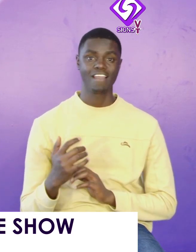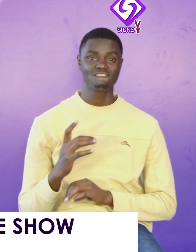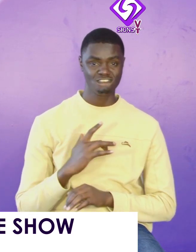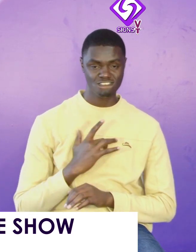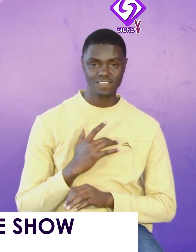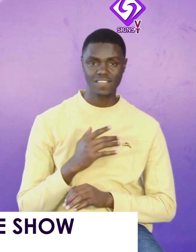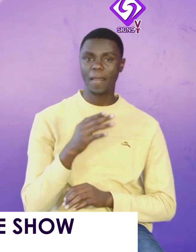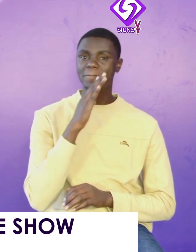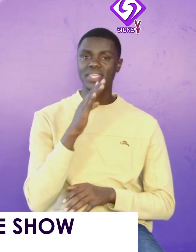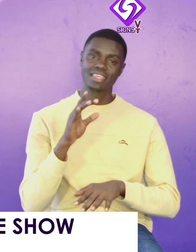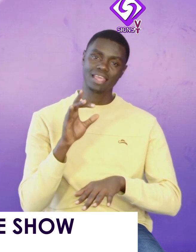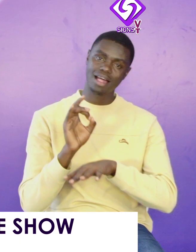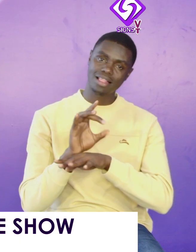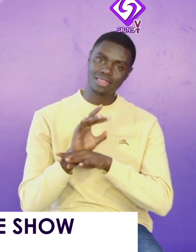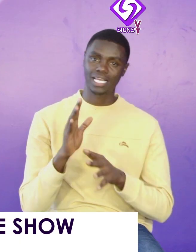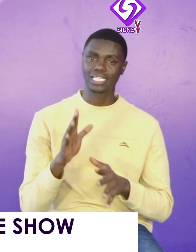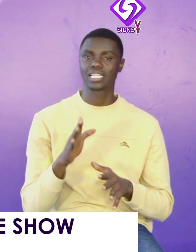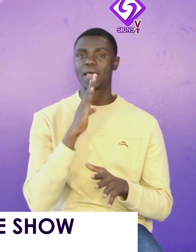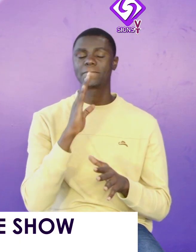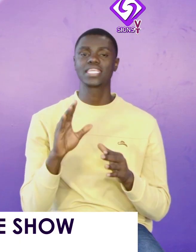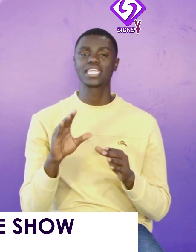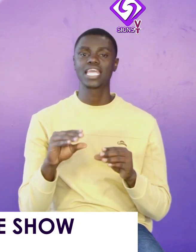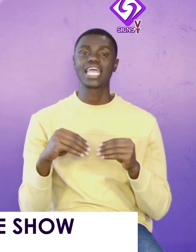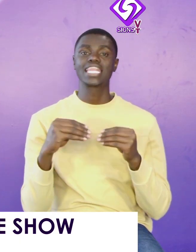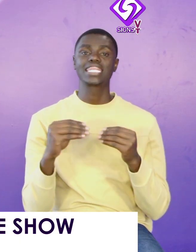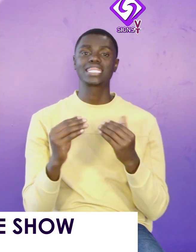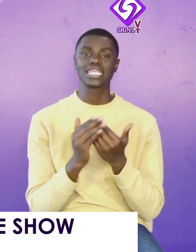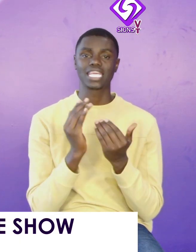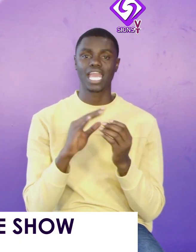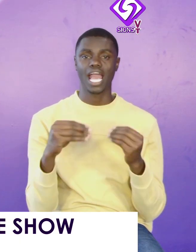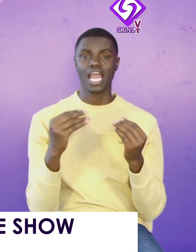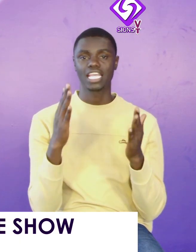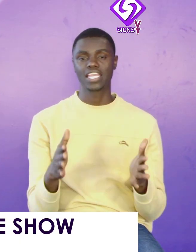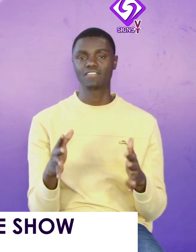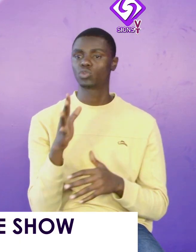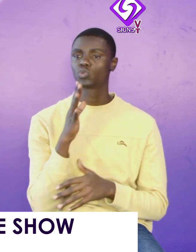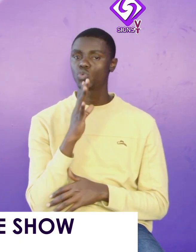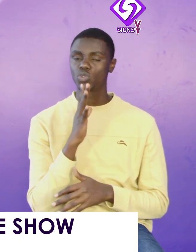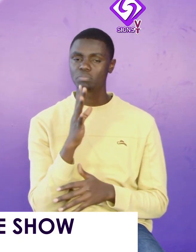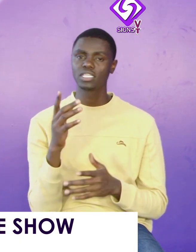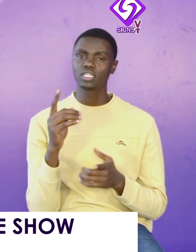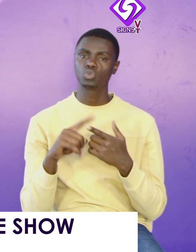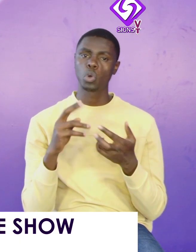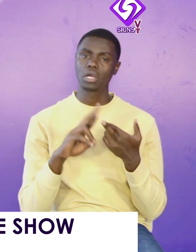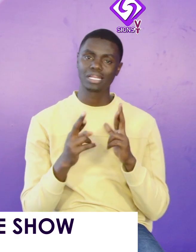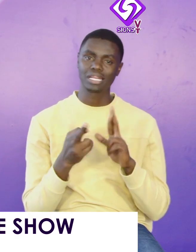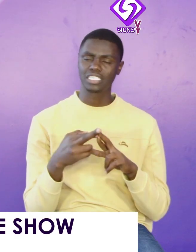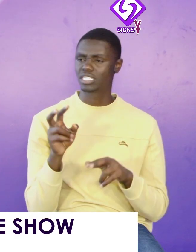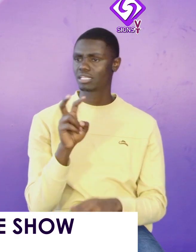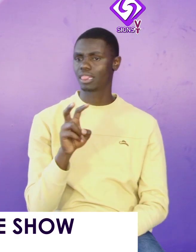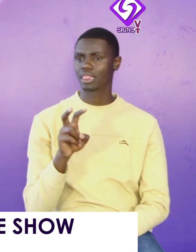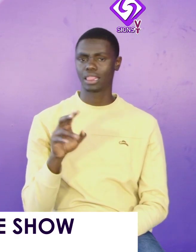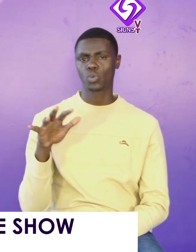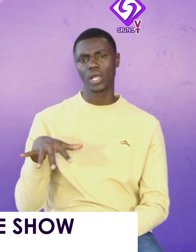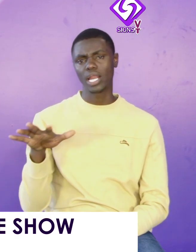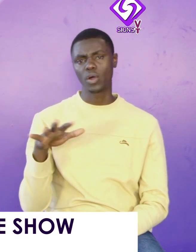Be the counselor, be the caregiver, be the speaker to your friends and to your relatives. Just look around,